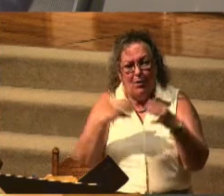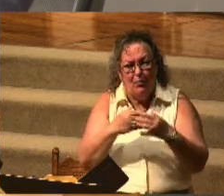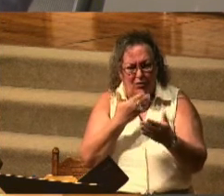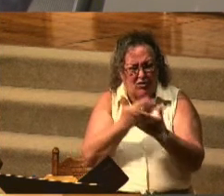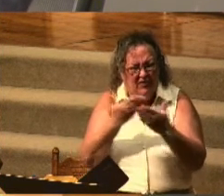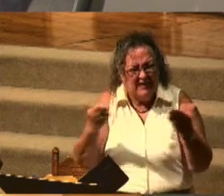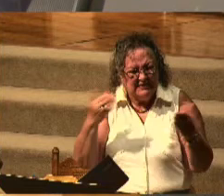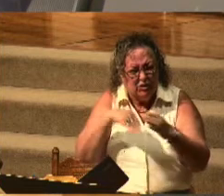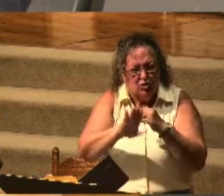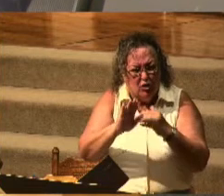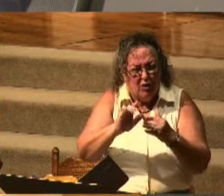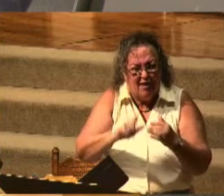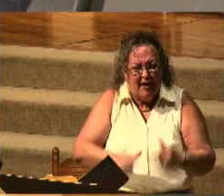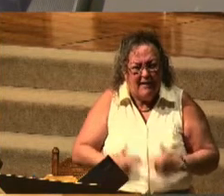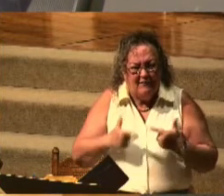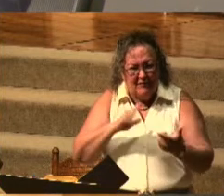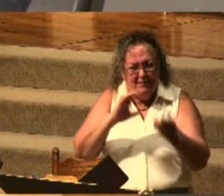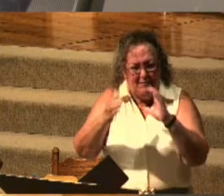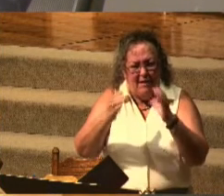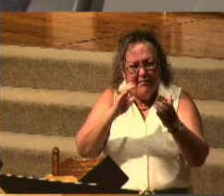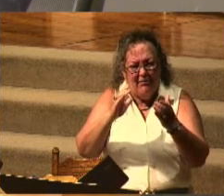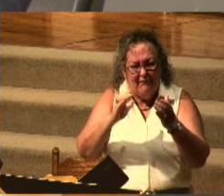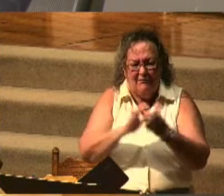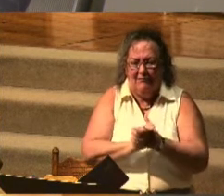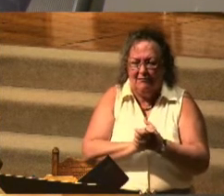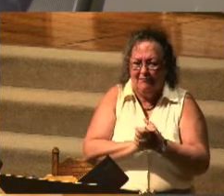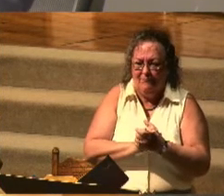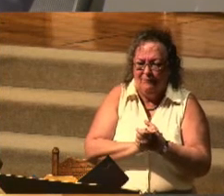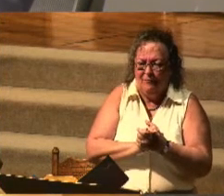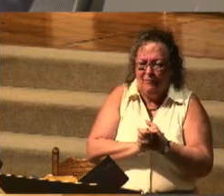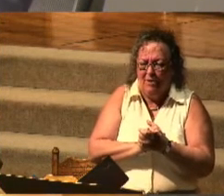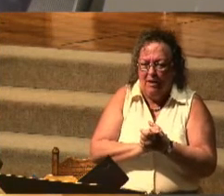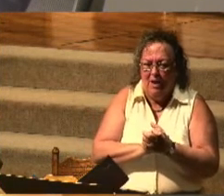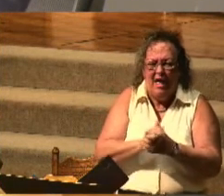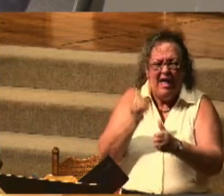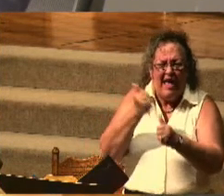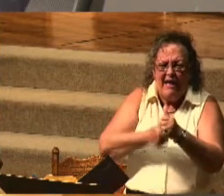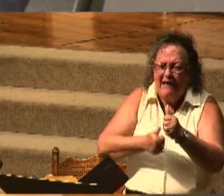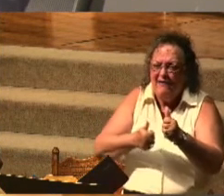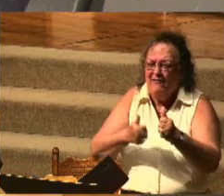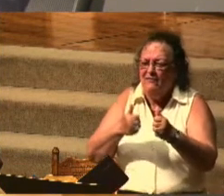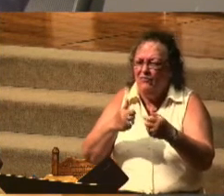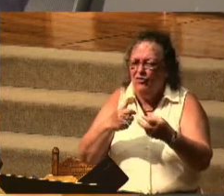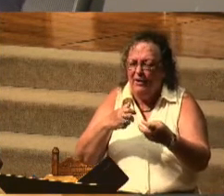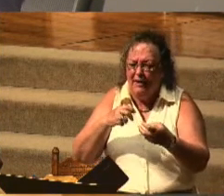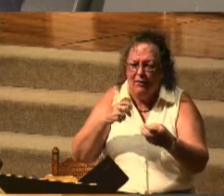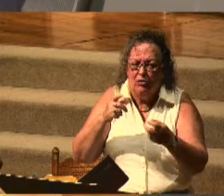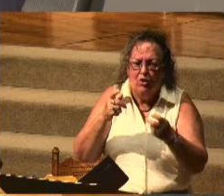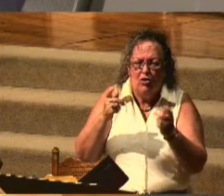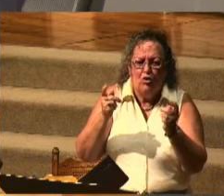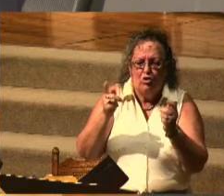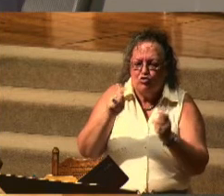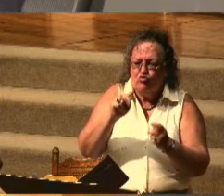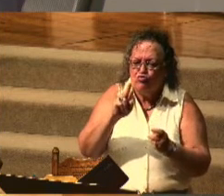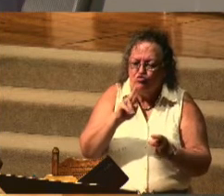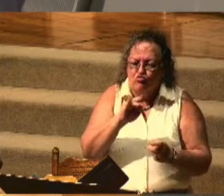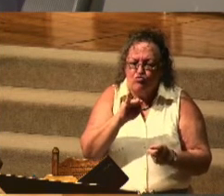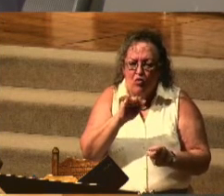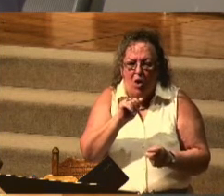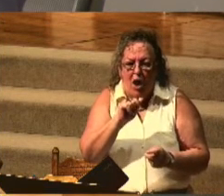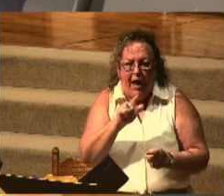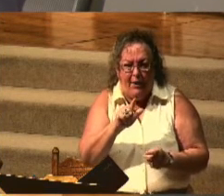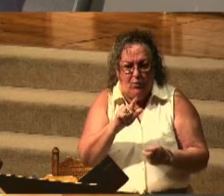Secondly, God's rainbow is in every cloud of trial. Trial. See,